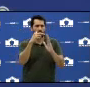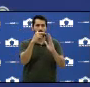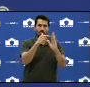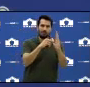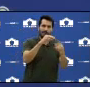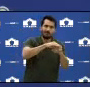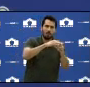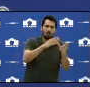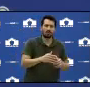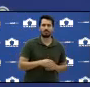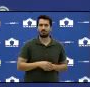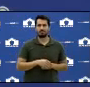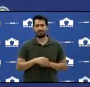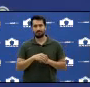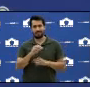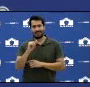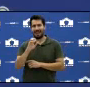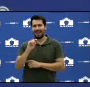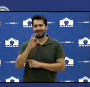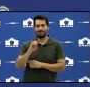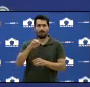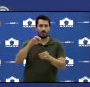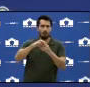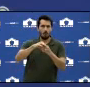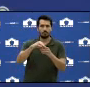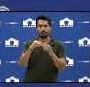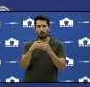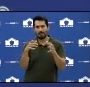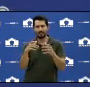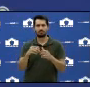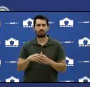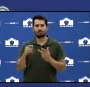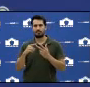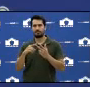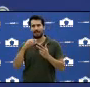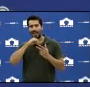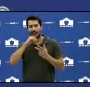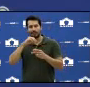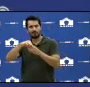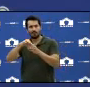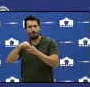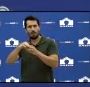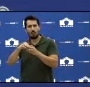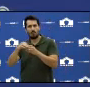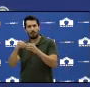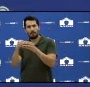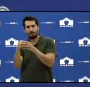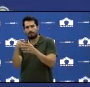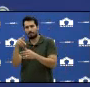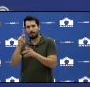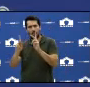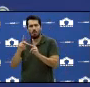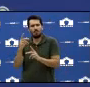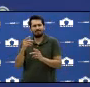voters or active voting population, voting age population, for example? It's interesting to think